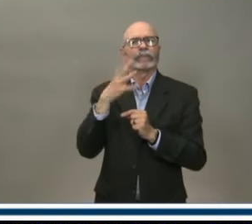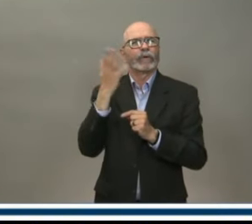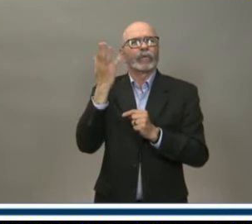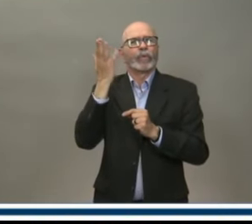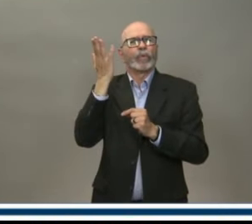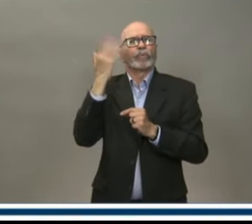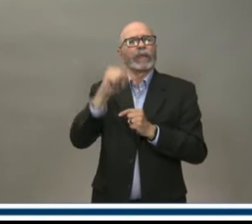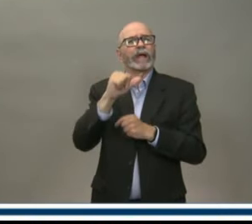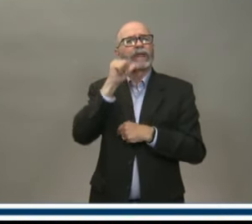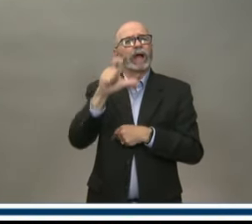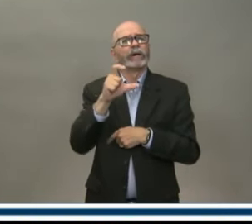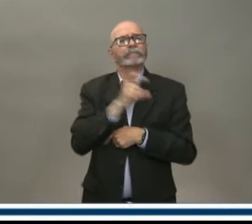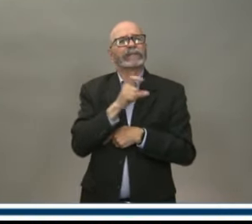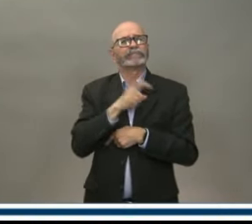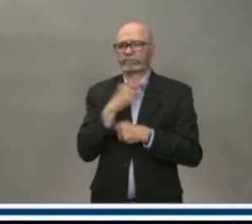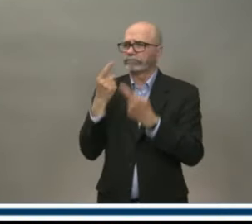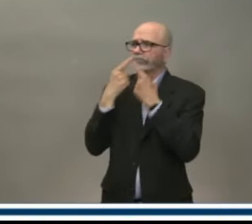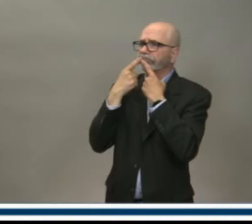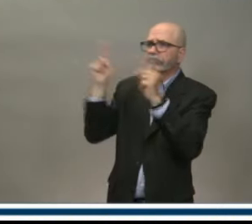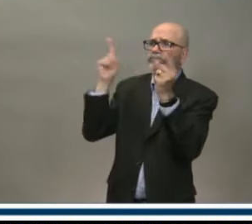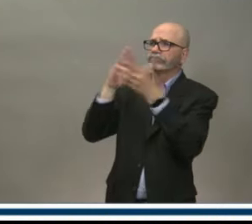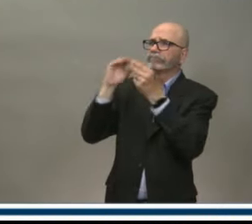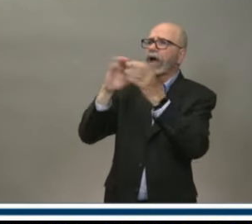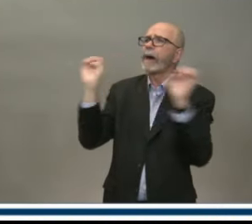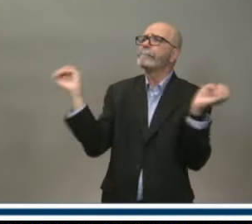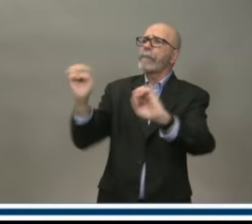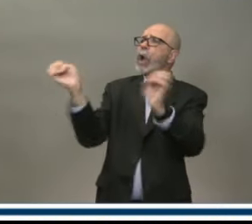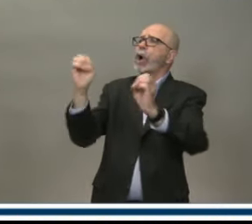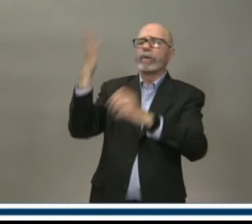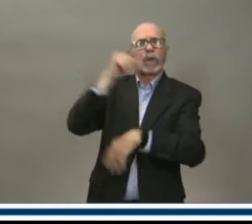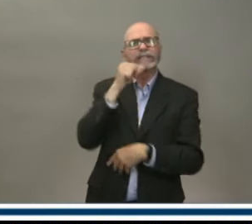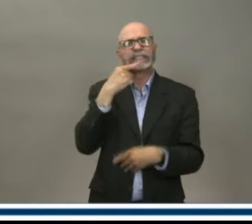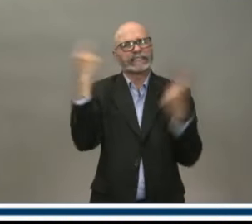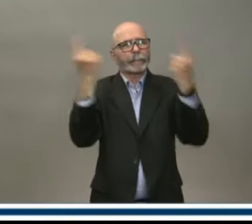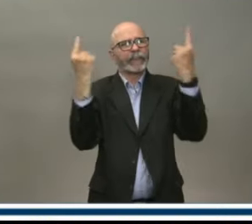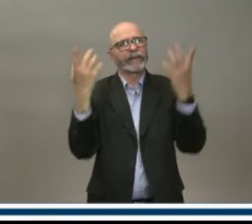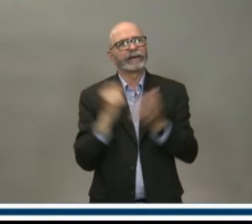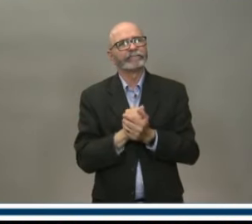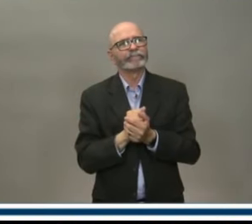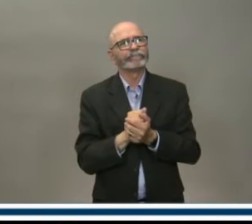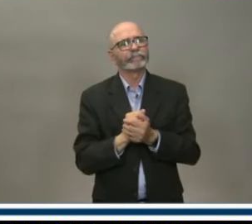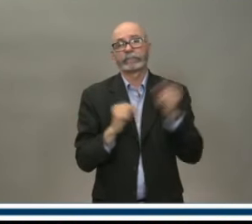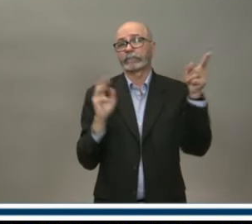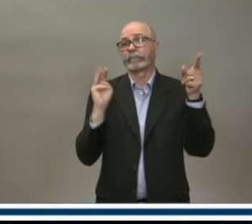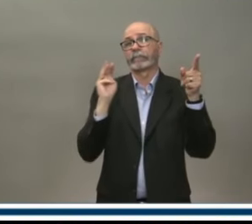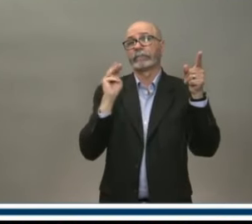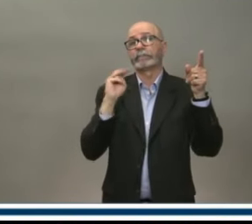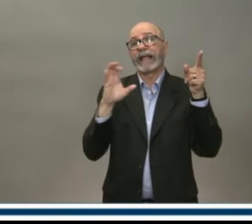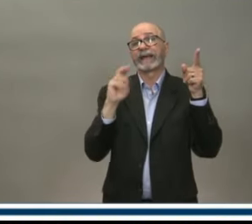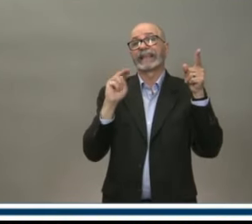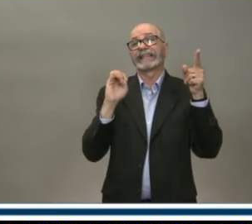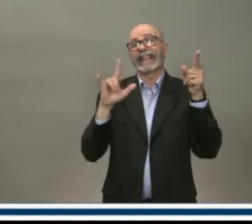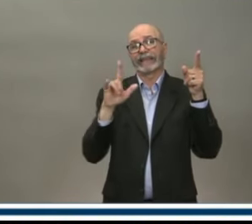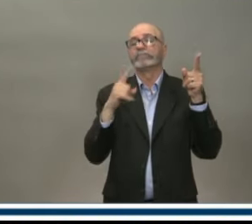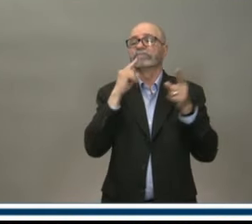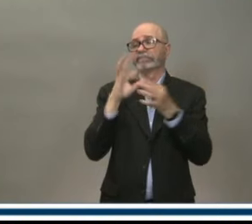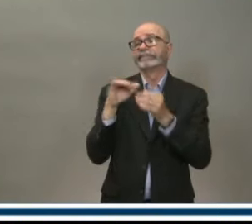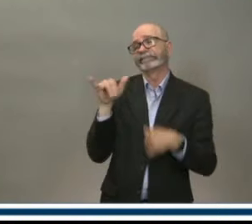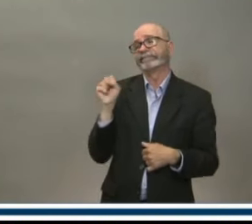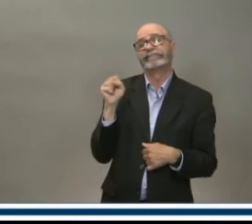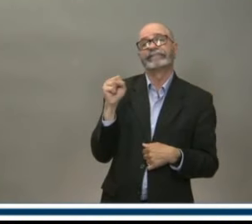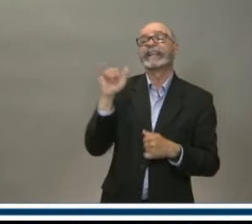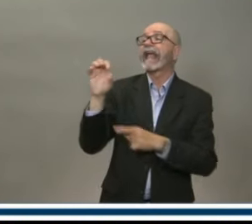emergency alert? Well, that's the protocol in place when it comes to EMO. As you know, the emergency alert, the